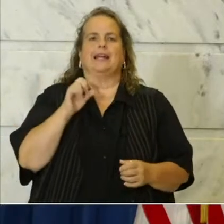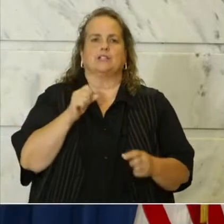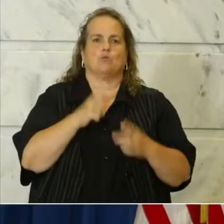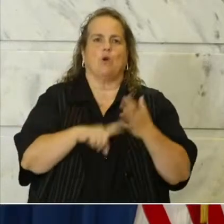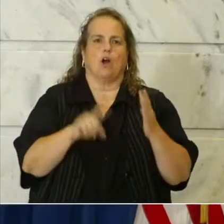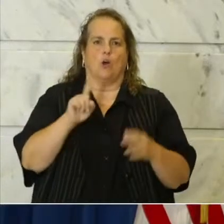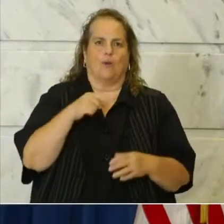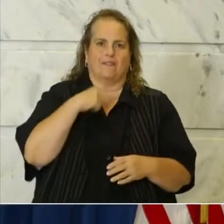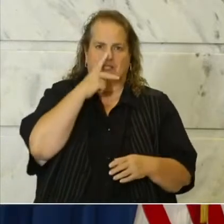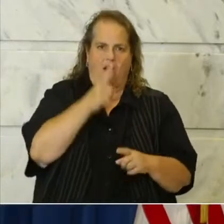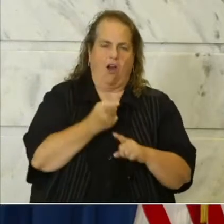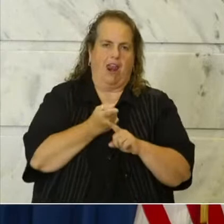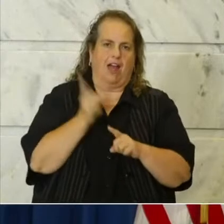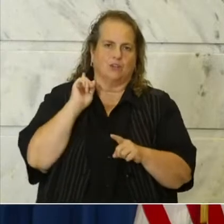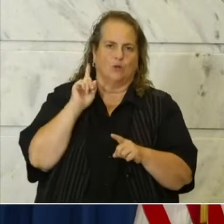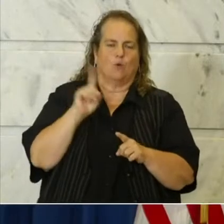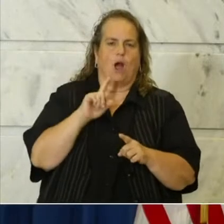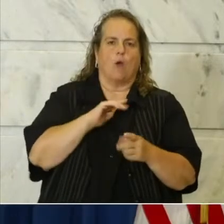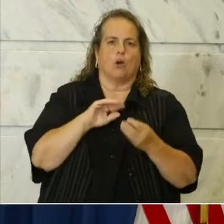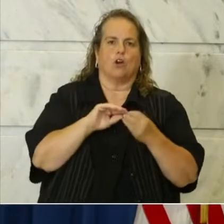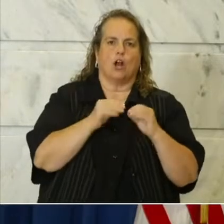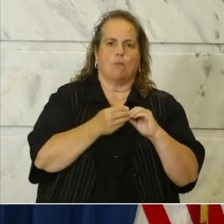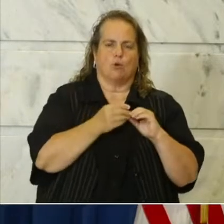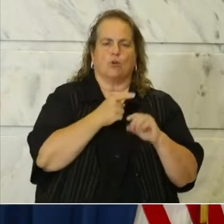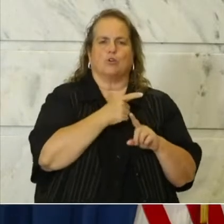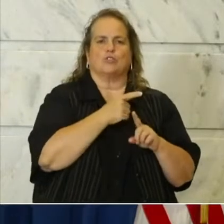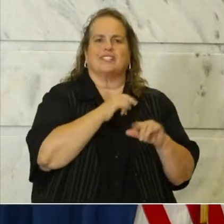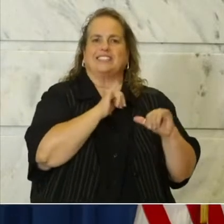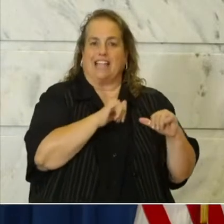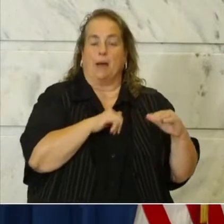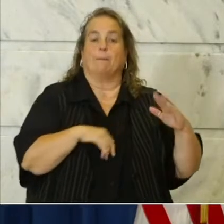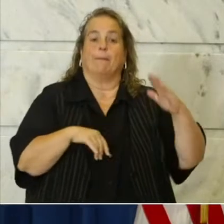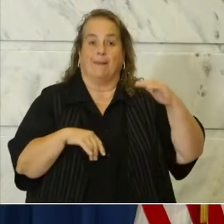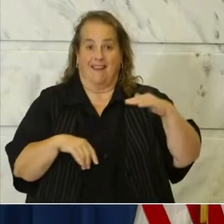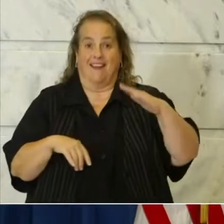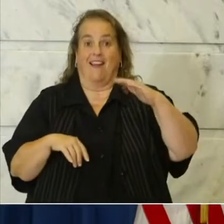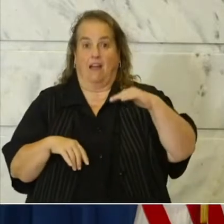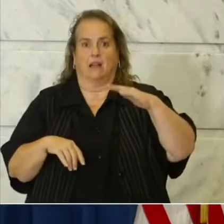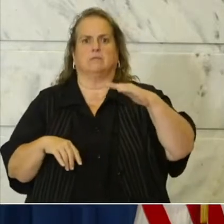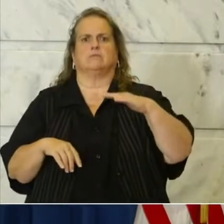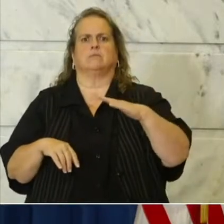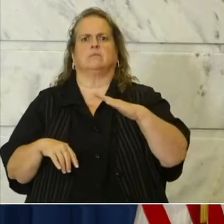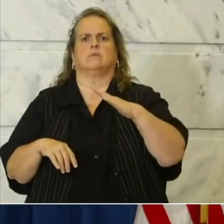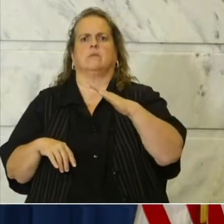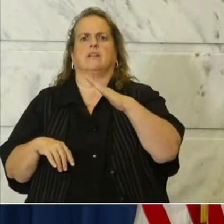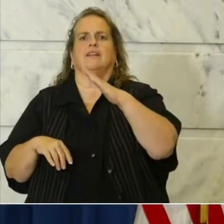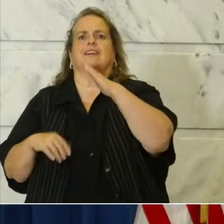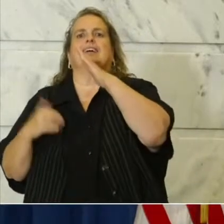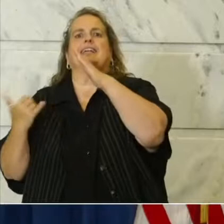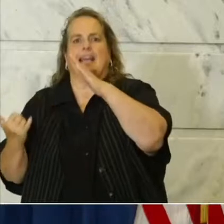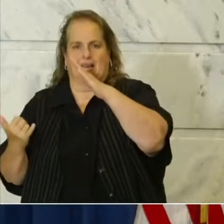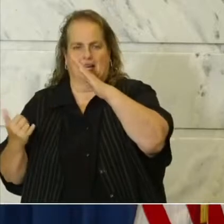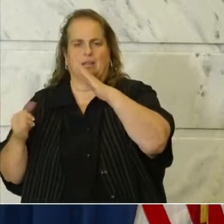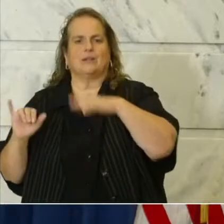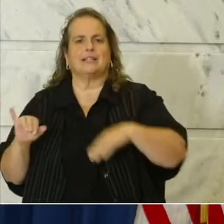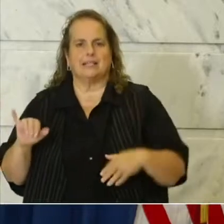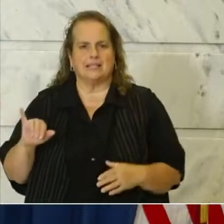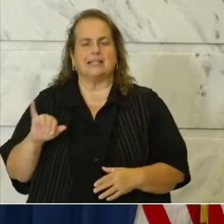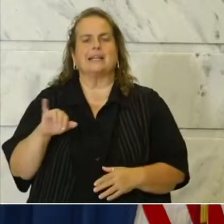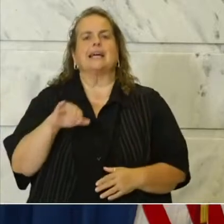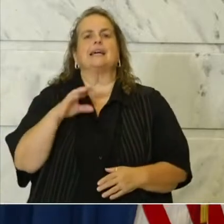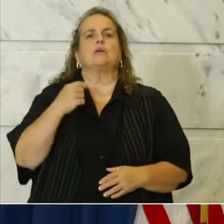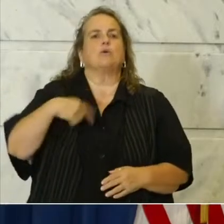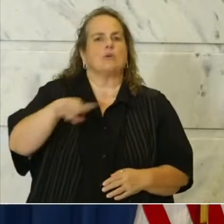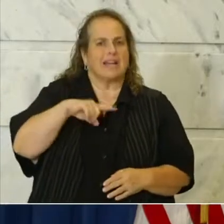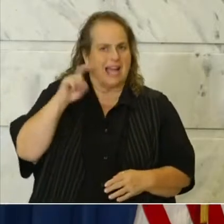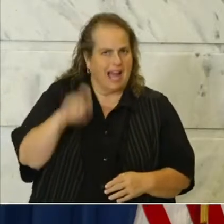our numbers clearly broke out of a multi-month stable period. And so it's a reminder to us we've got to do these